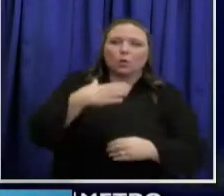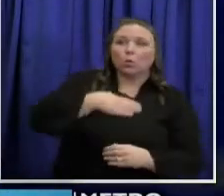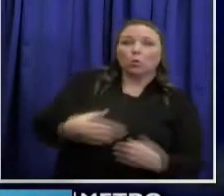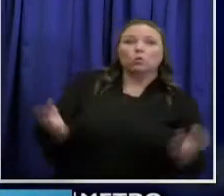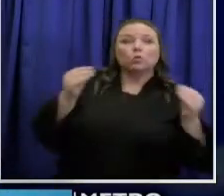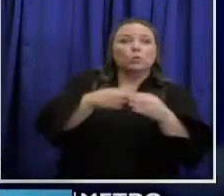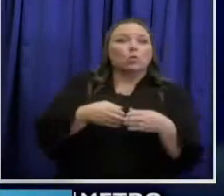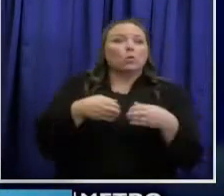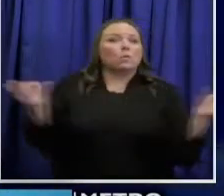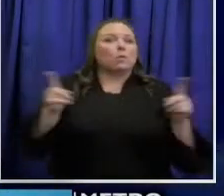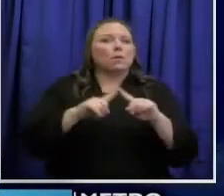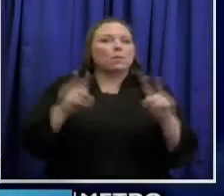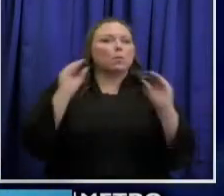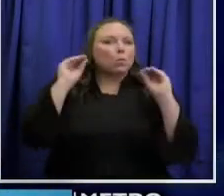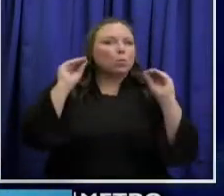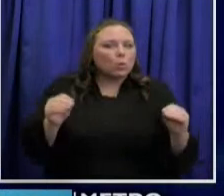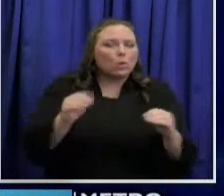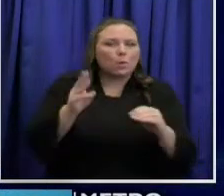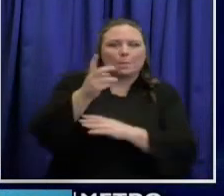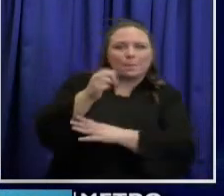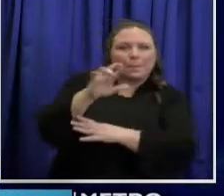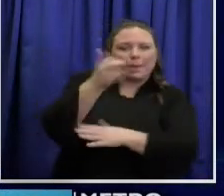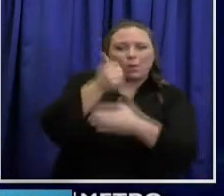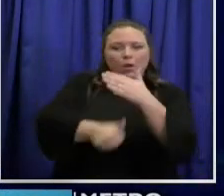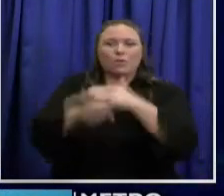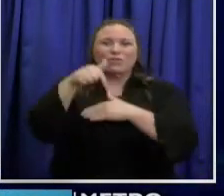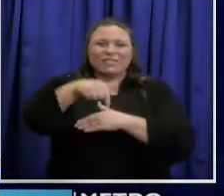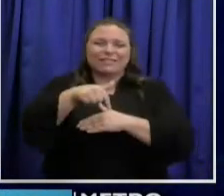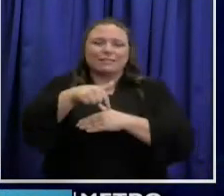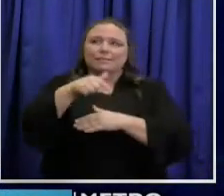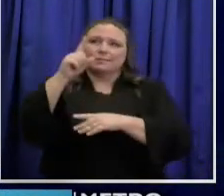broader, but no mayor under this environment can